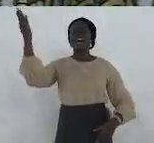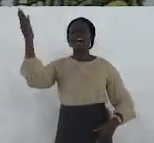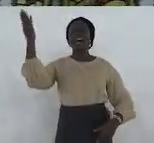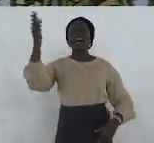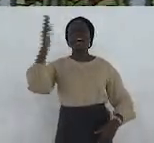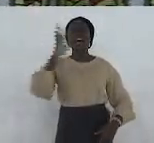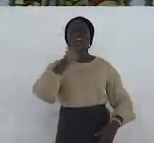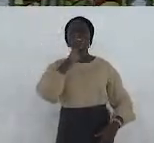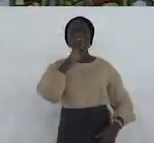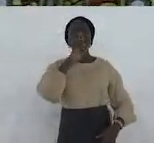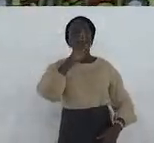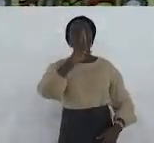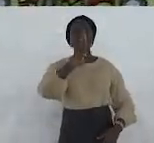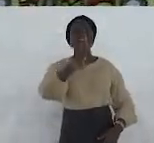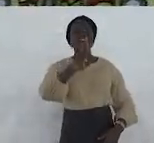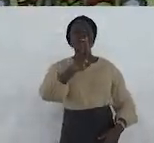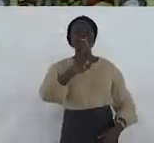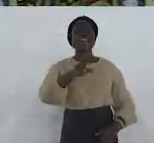worship